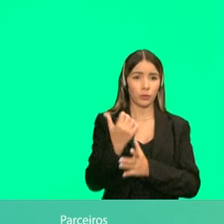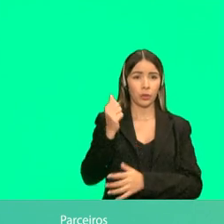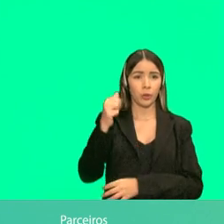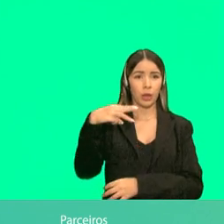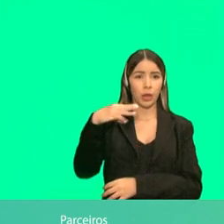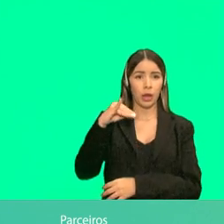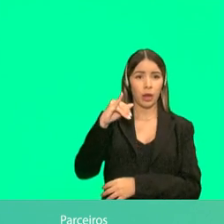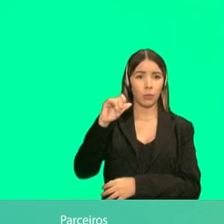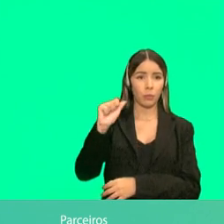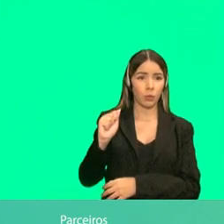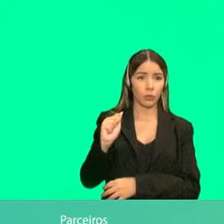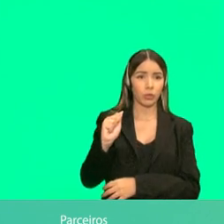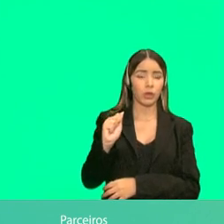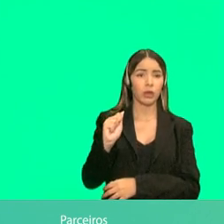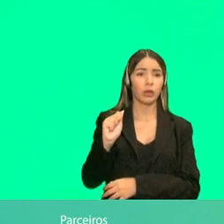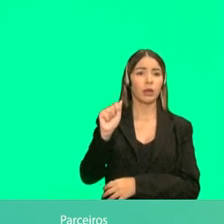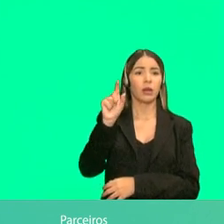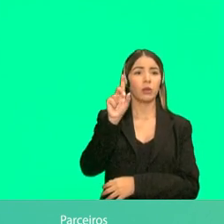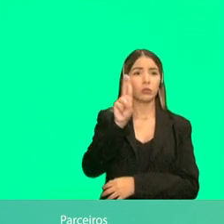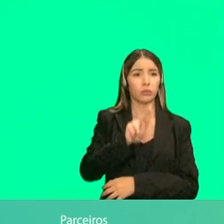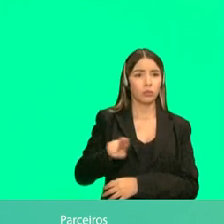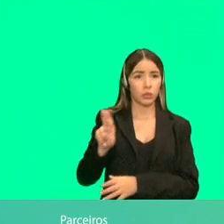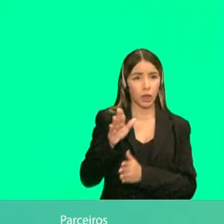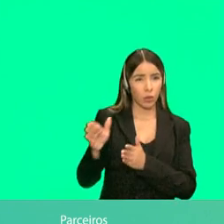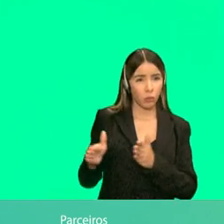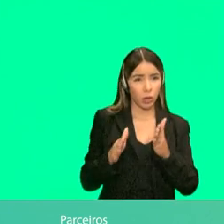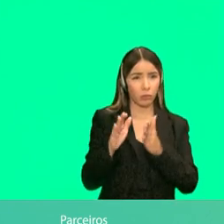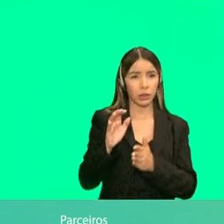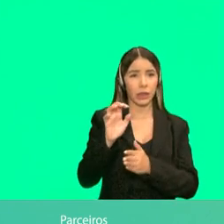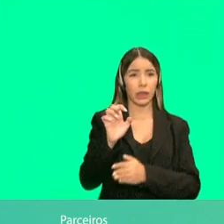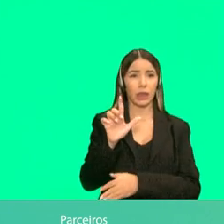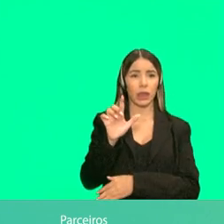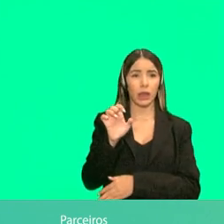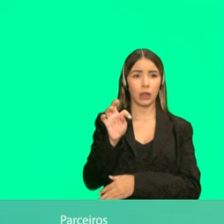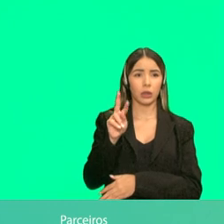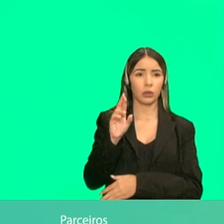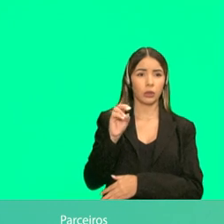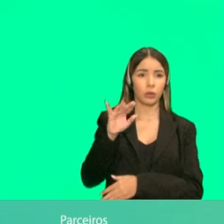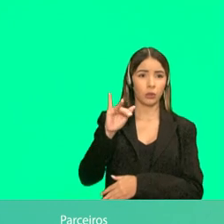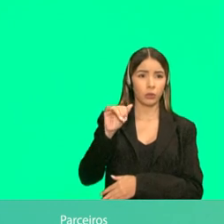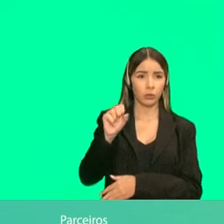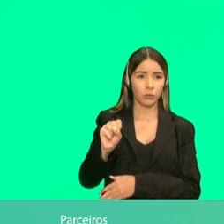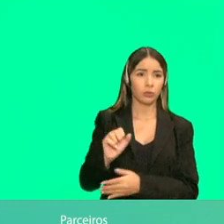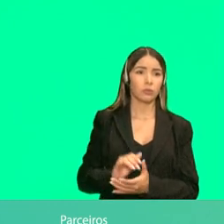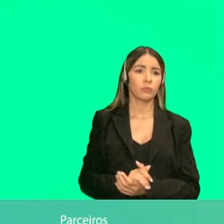we have the residues and then entering